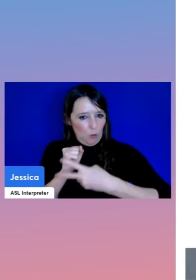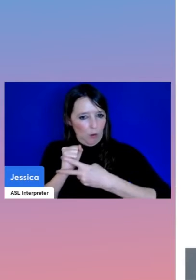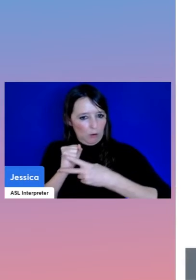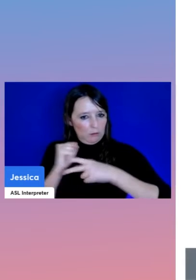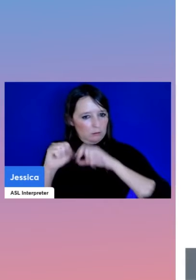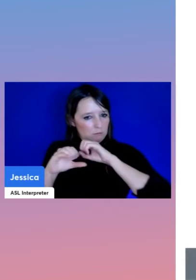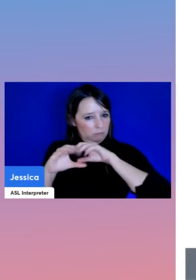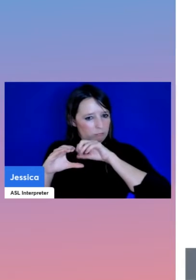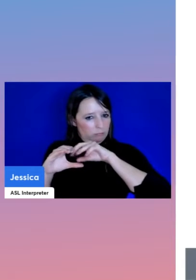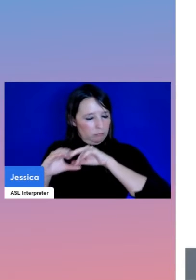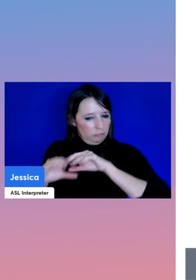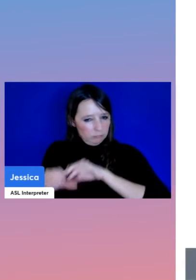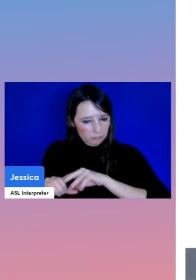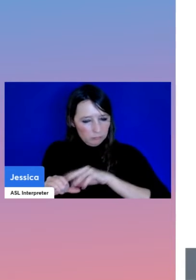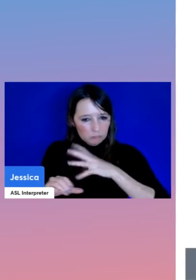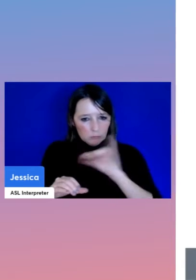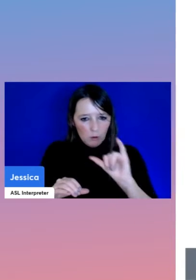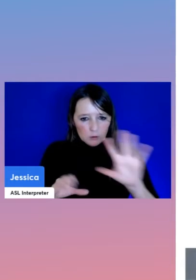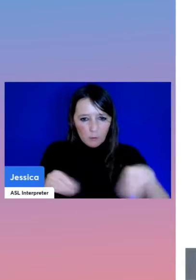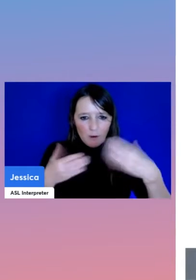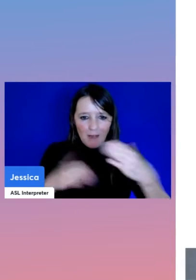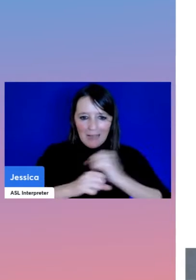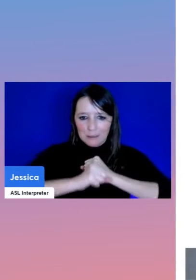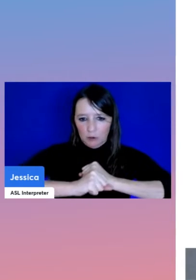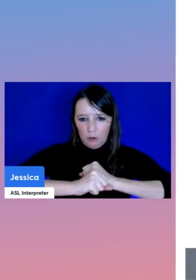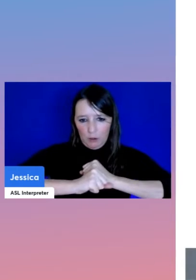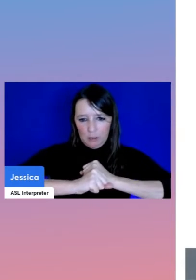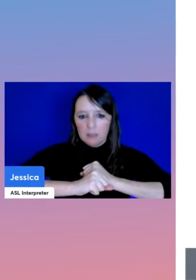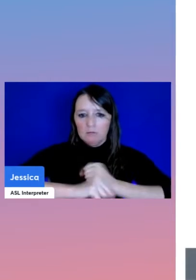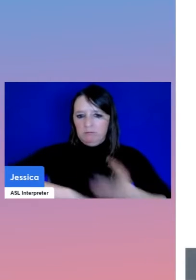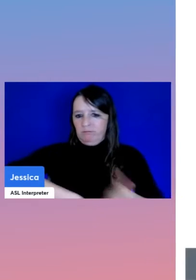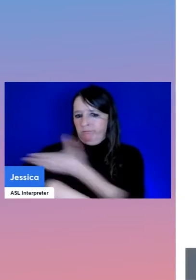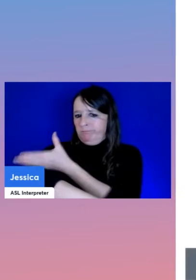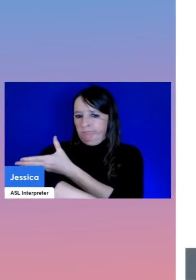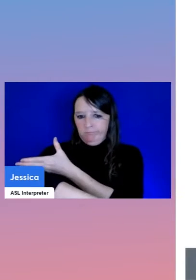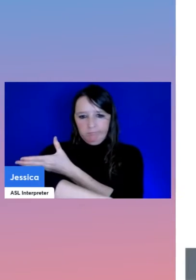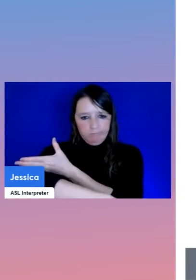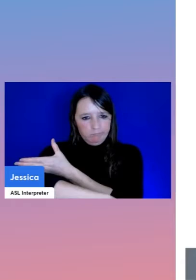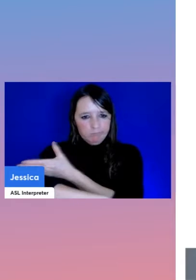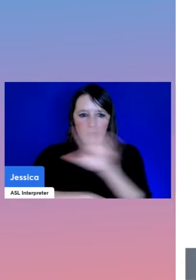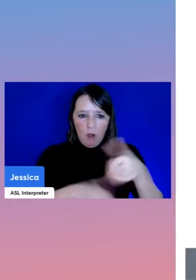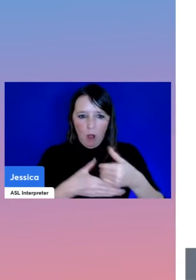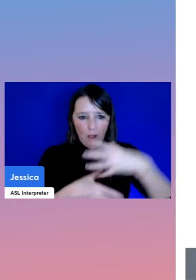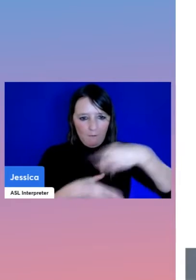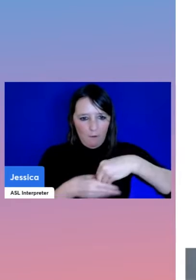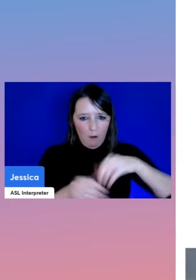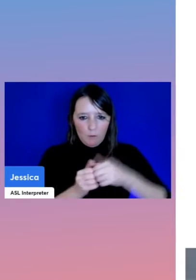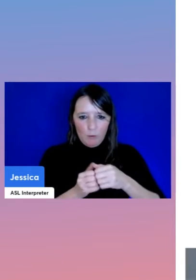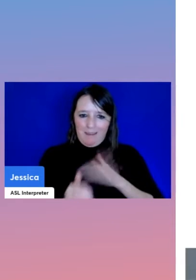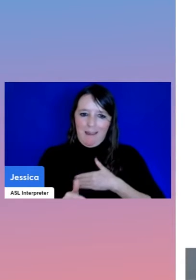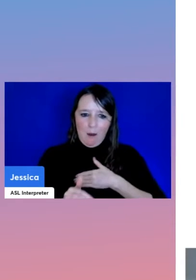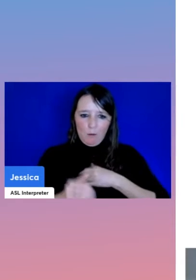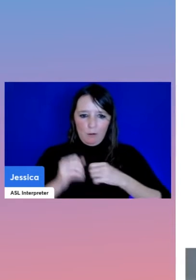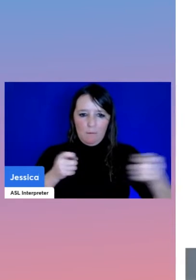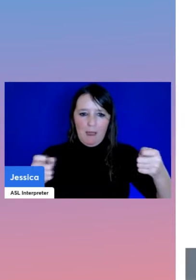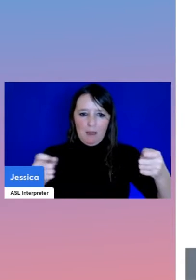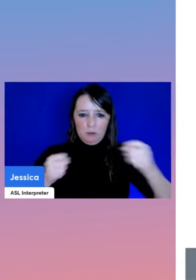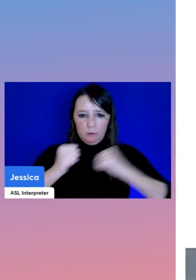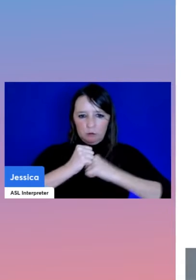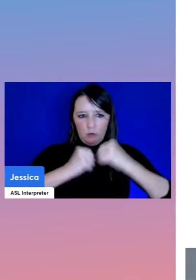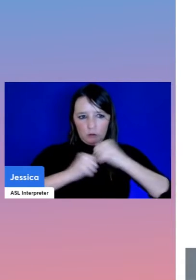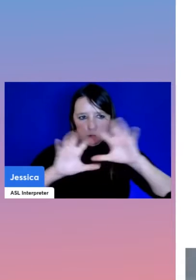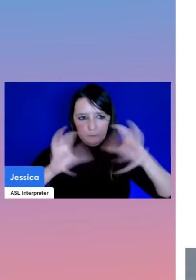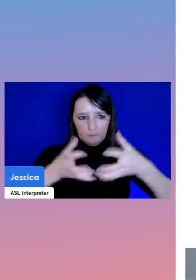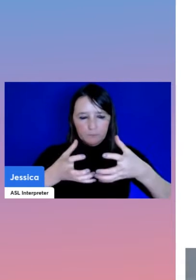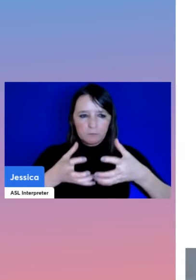AHSM, providing enhanced security as all parts of the secret management infrastructure. However,